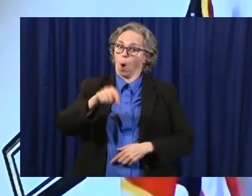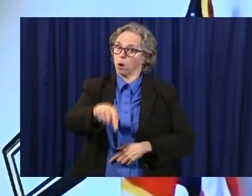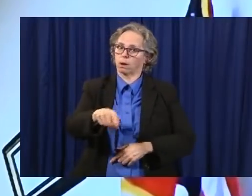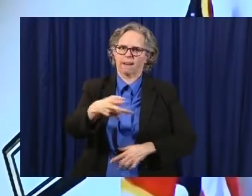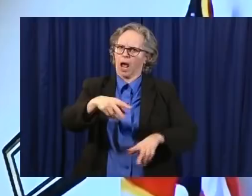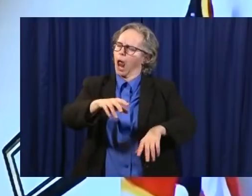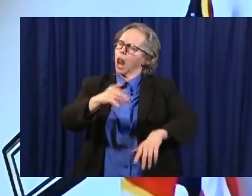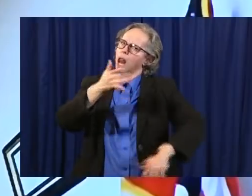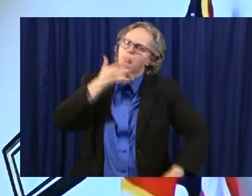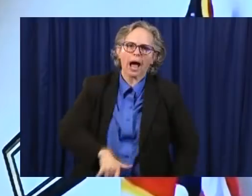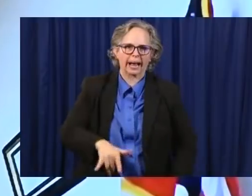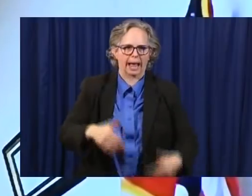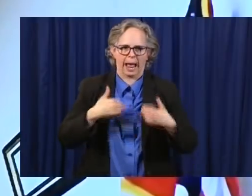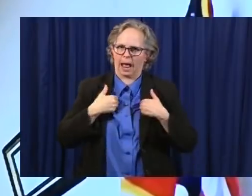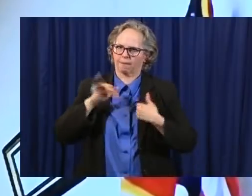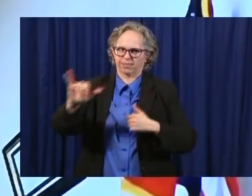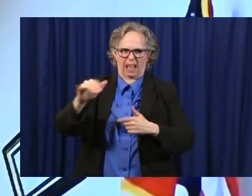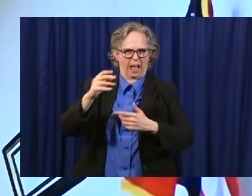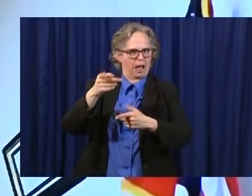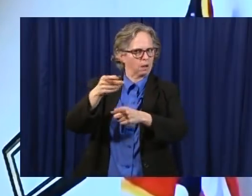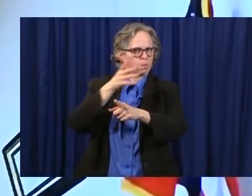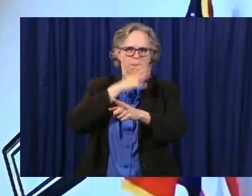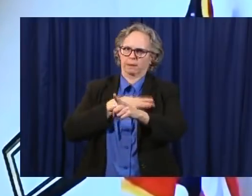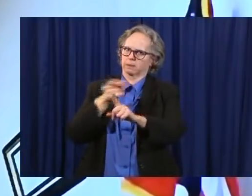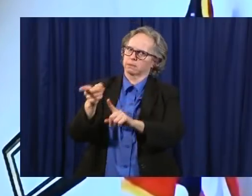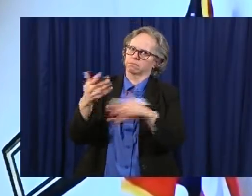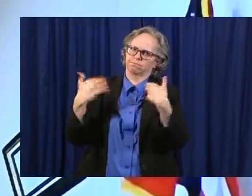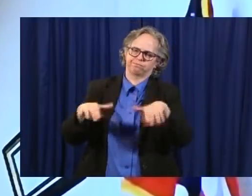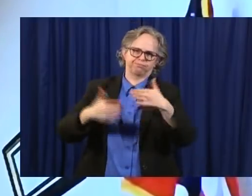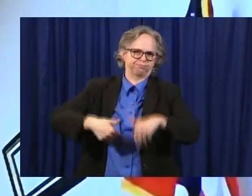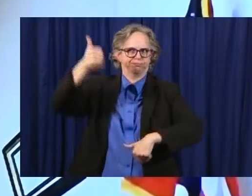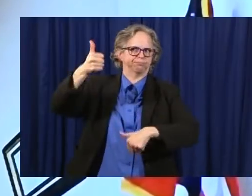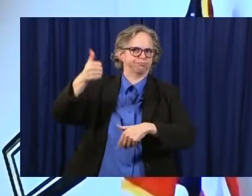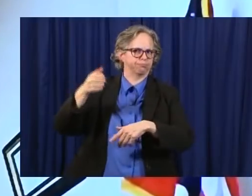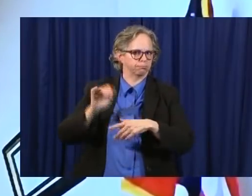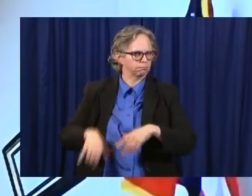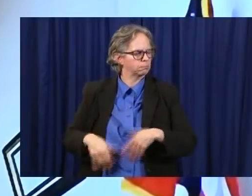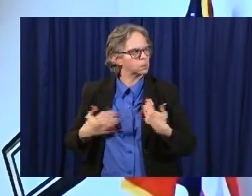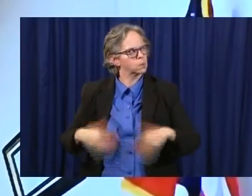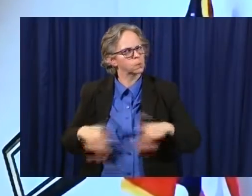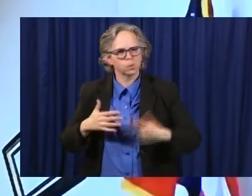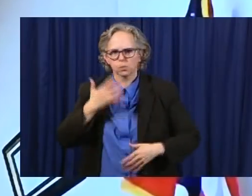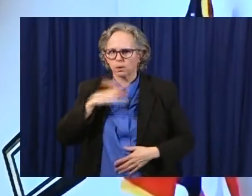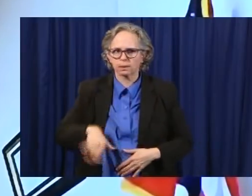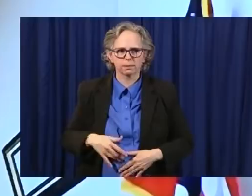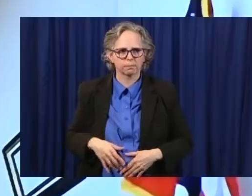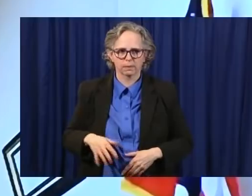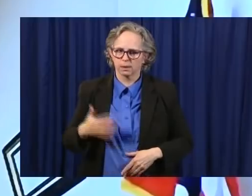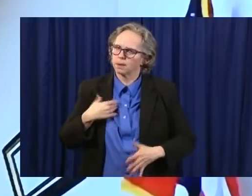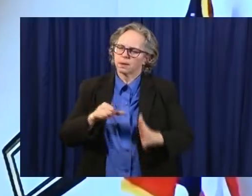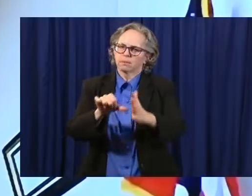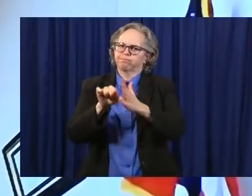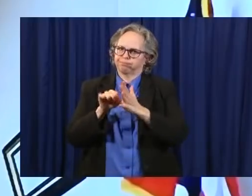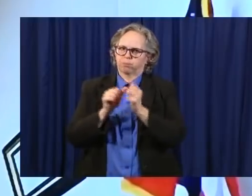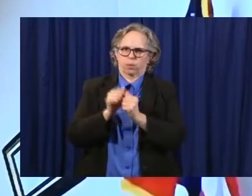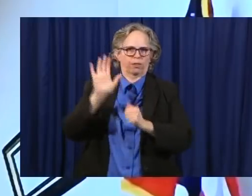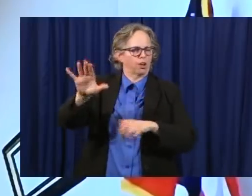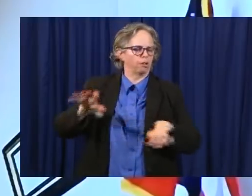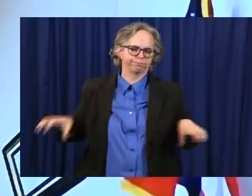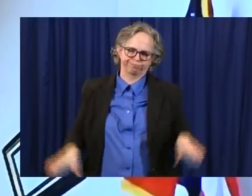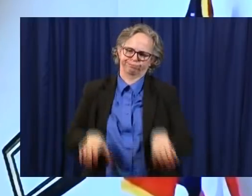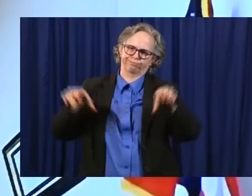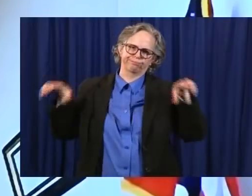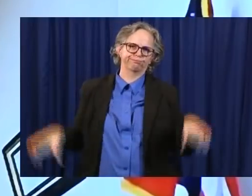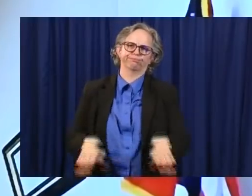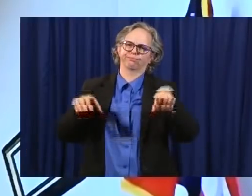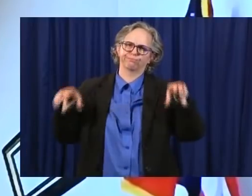system is very lucky to have her, because I've been very impressed with this. I've talked to